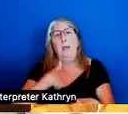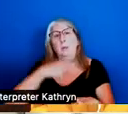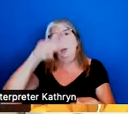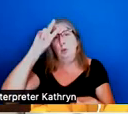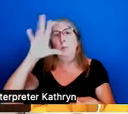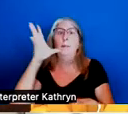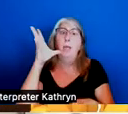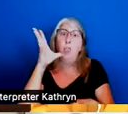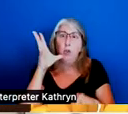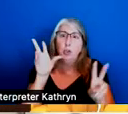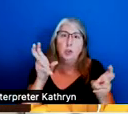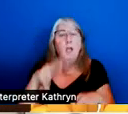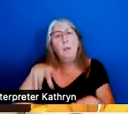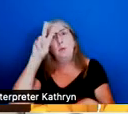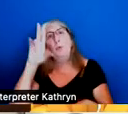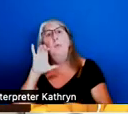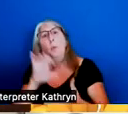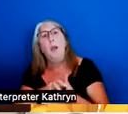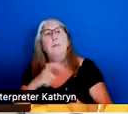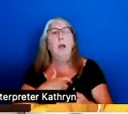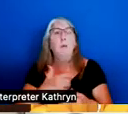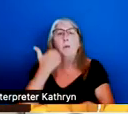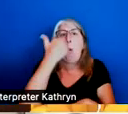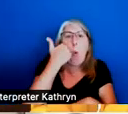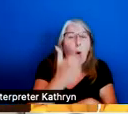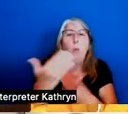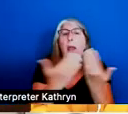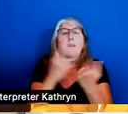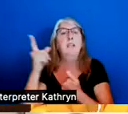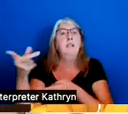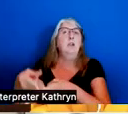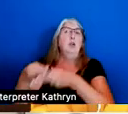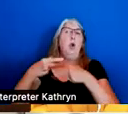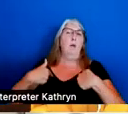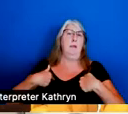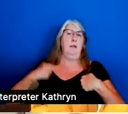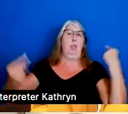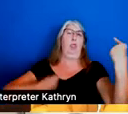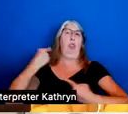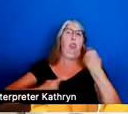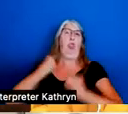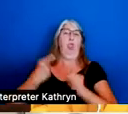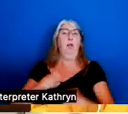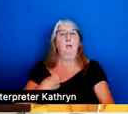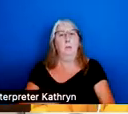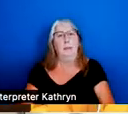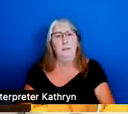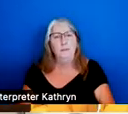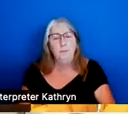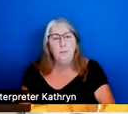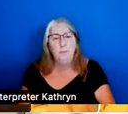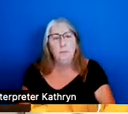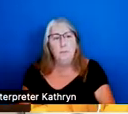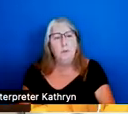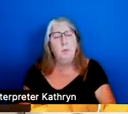was a stupid wife. I was a whore. Any name that you can think, he would name me. It was